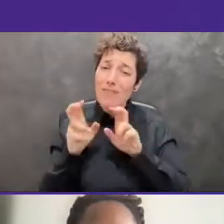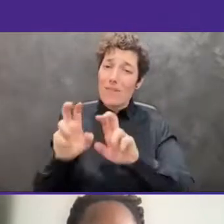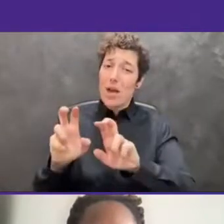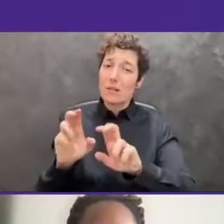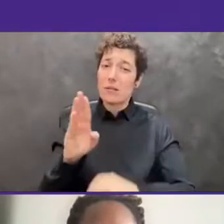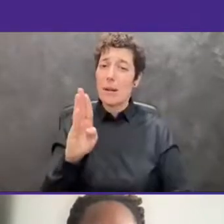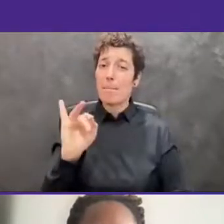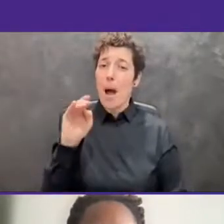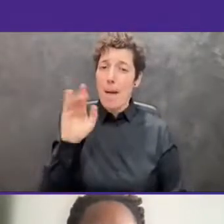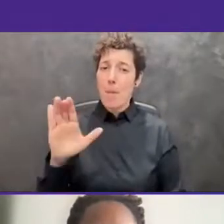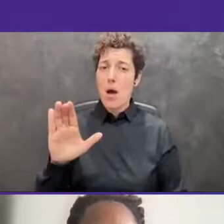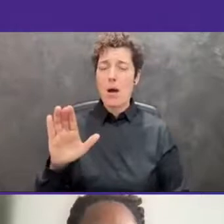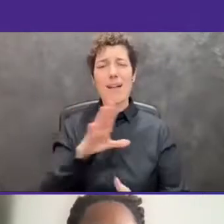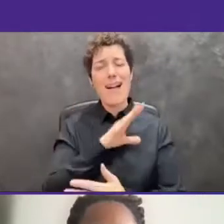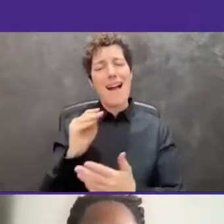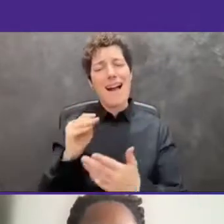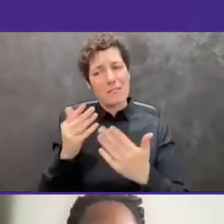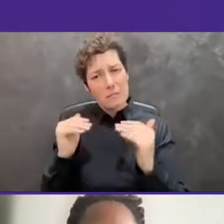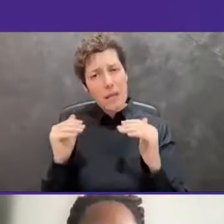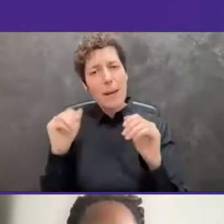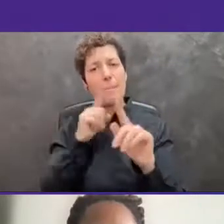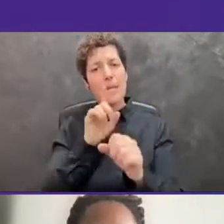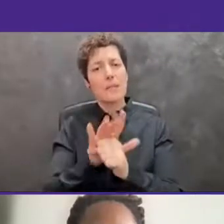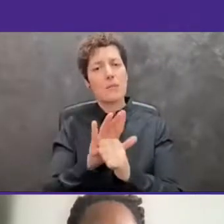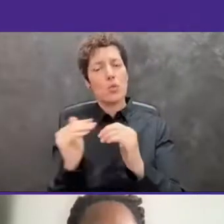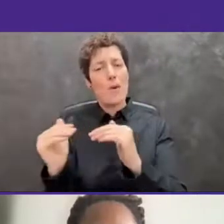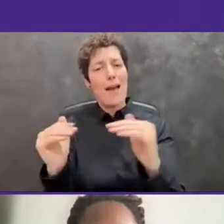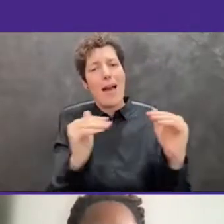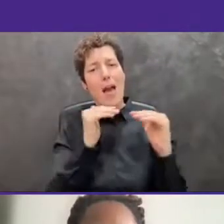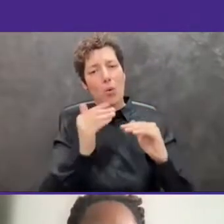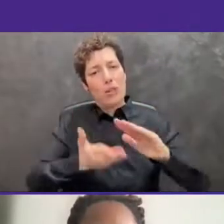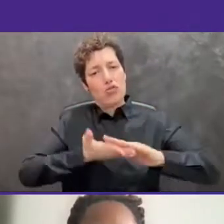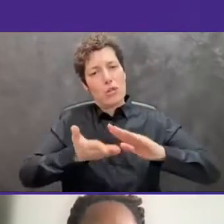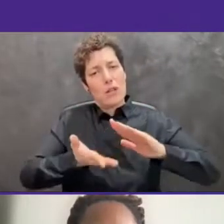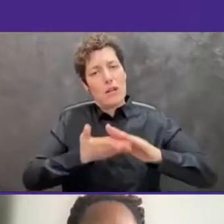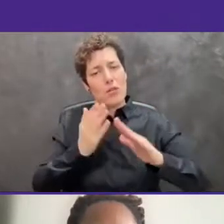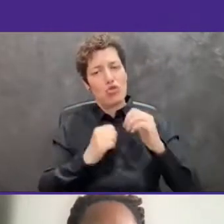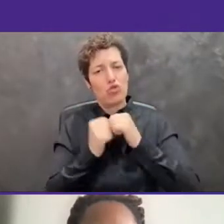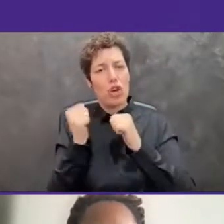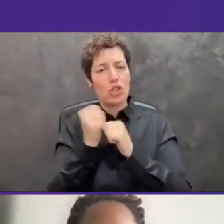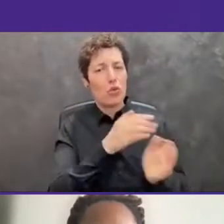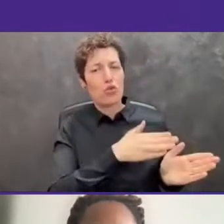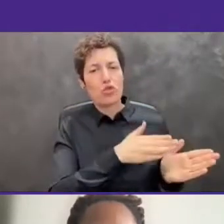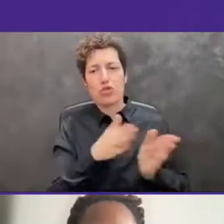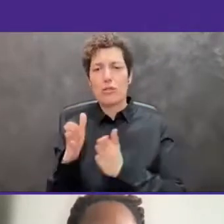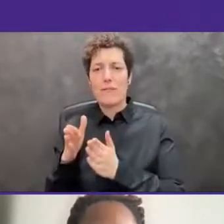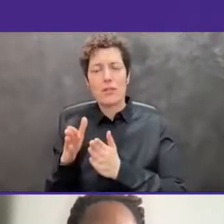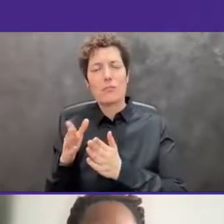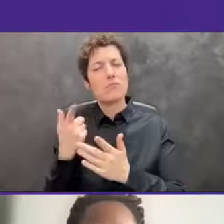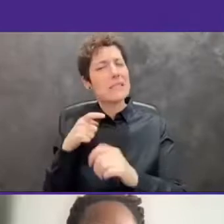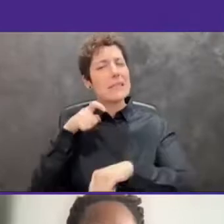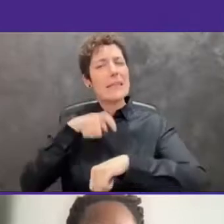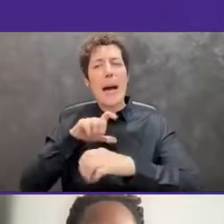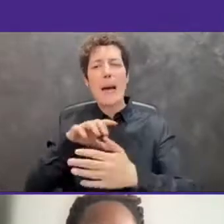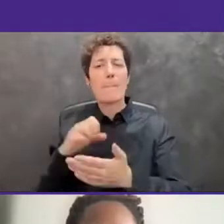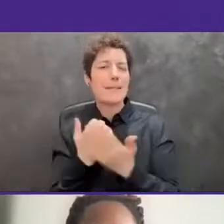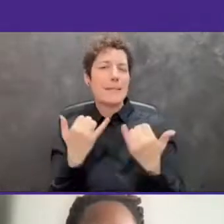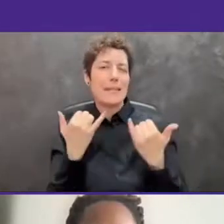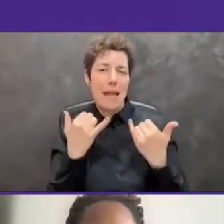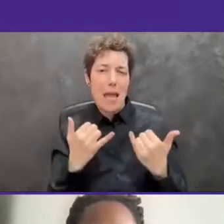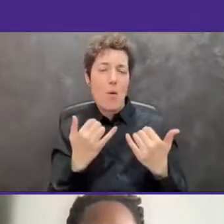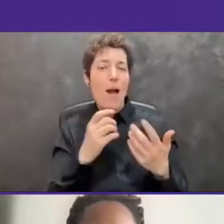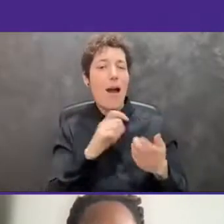to equity-driven structural shift. It is time for BIPOC evolution through